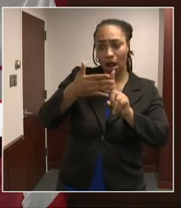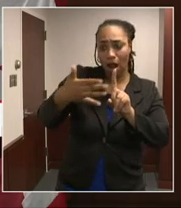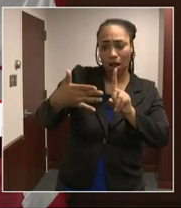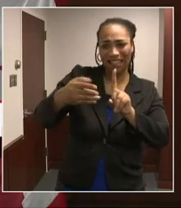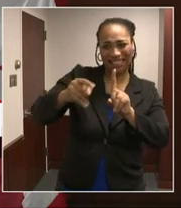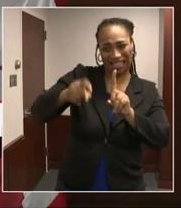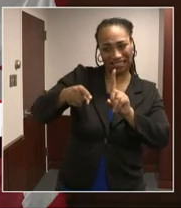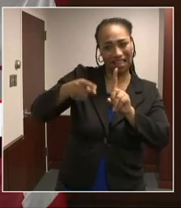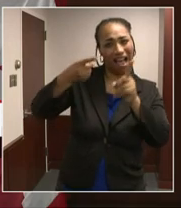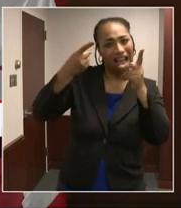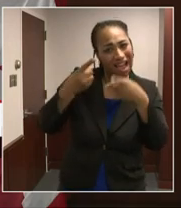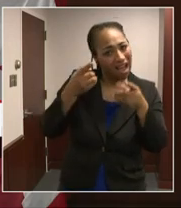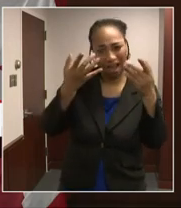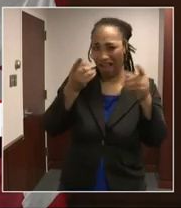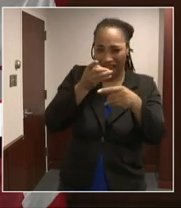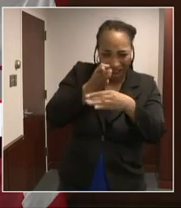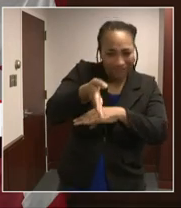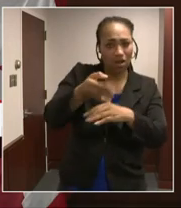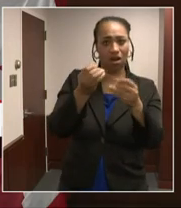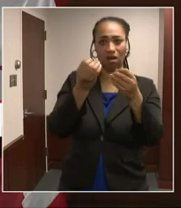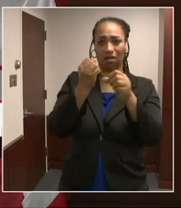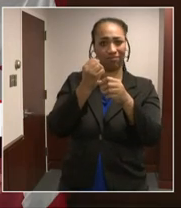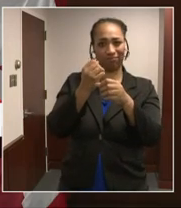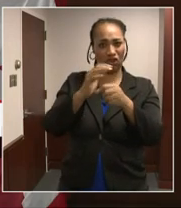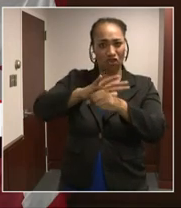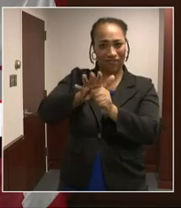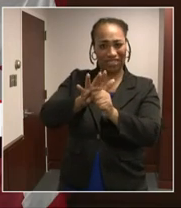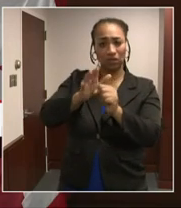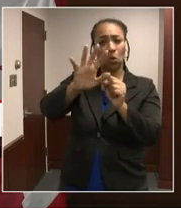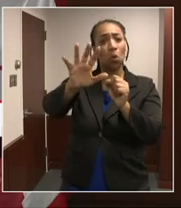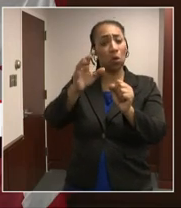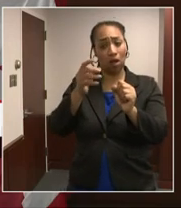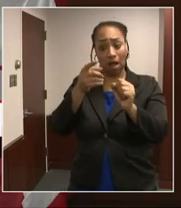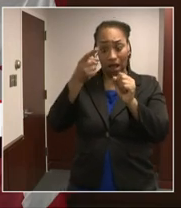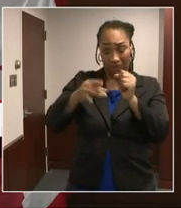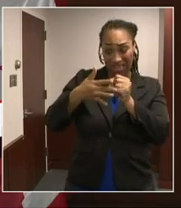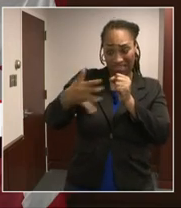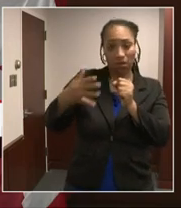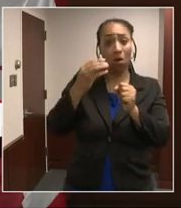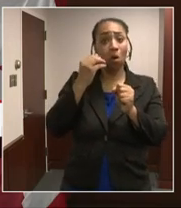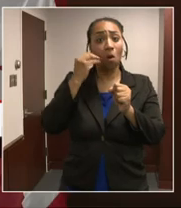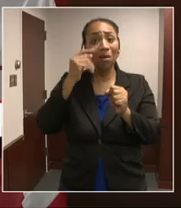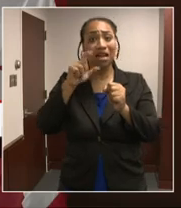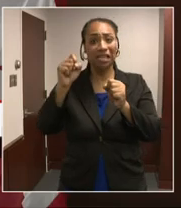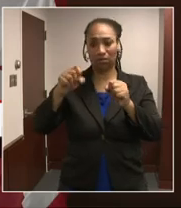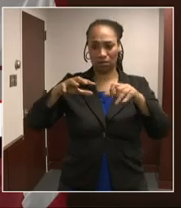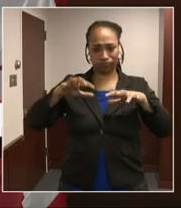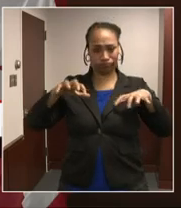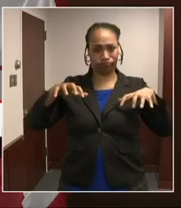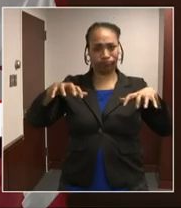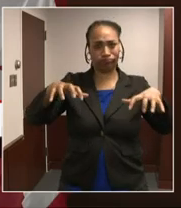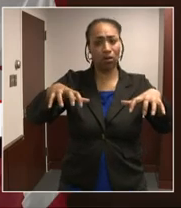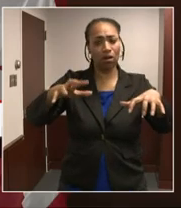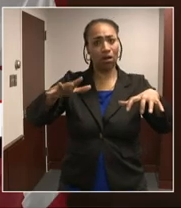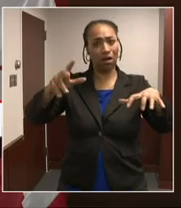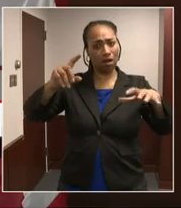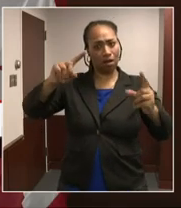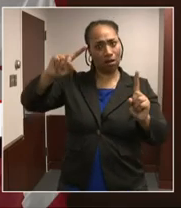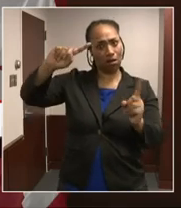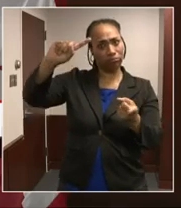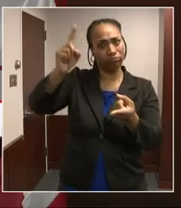homeless encampments is much diminished, not completely solved, but much diminished from the DC that he